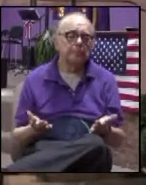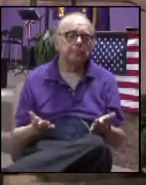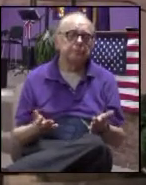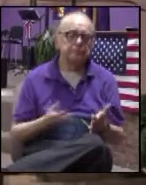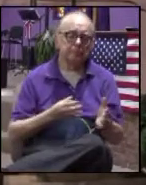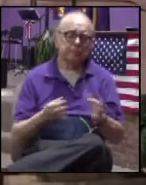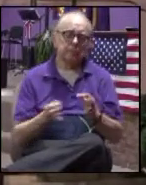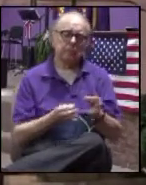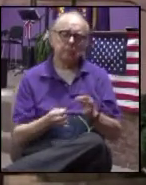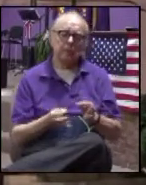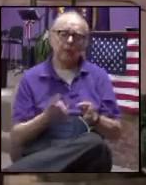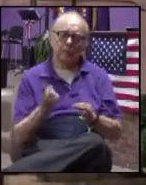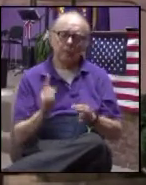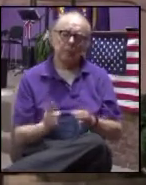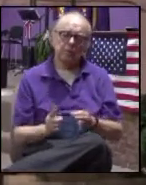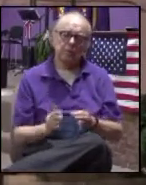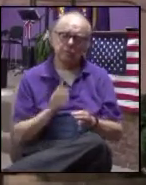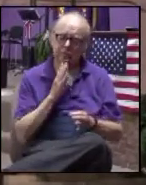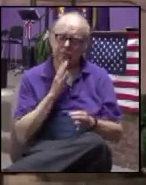Define which one you want to talk about, Pastor.